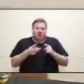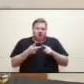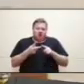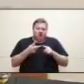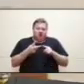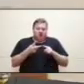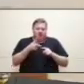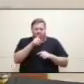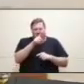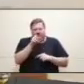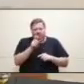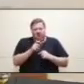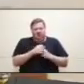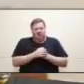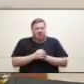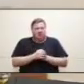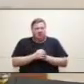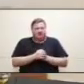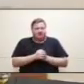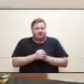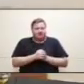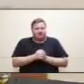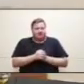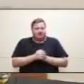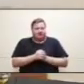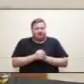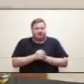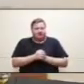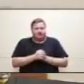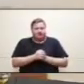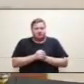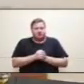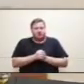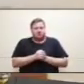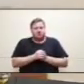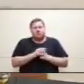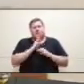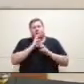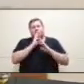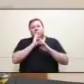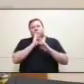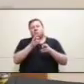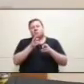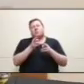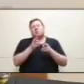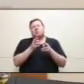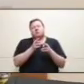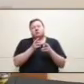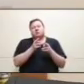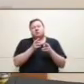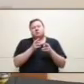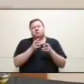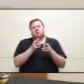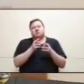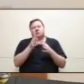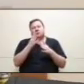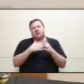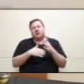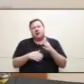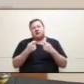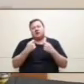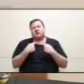second one is on the topic in your report that talks to underspending on